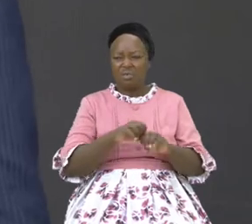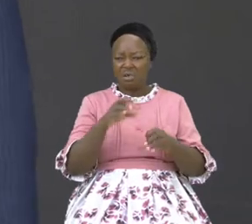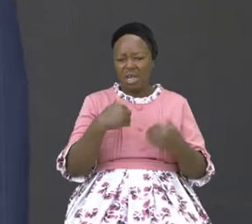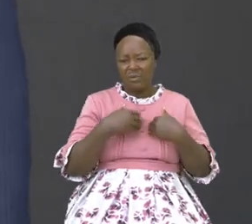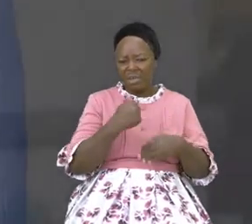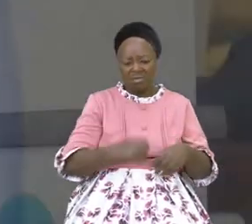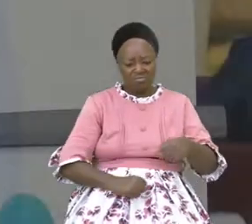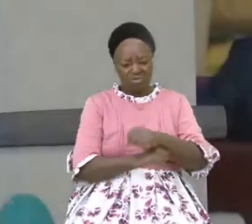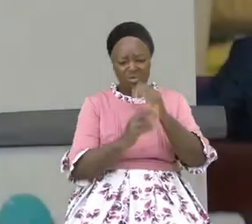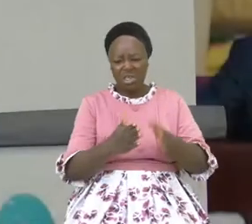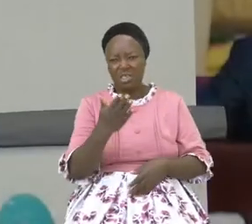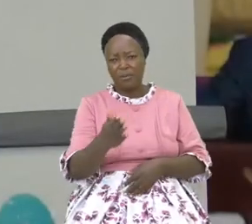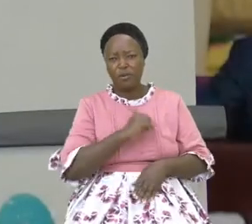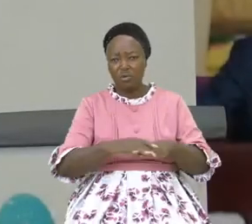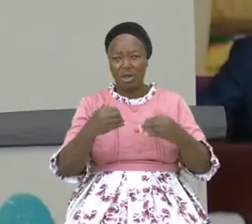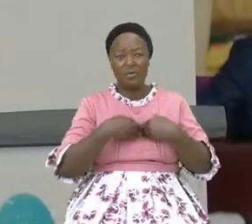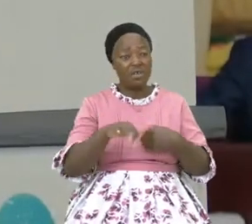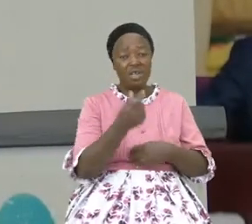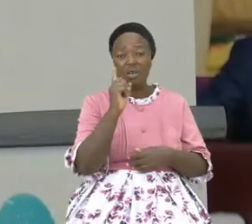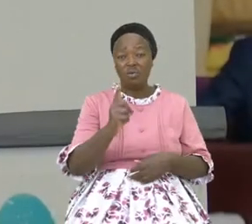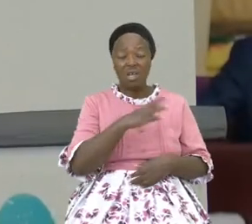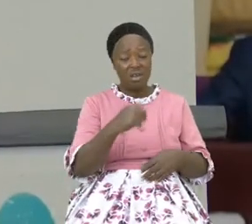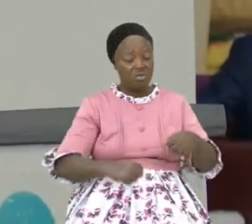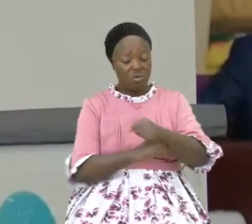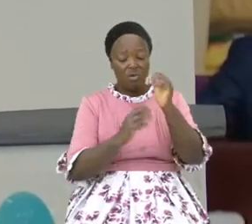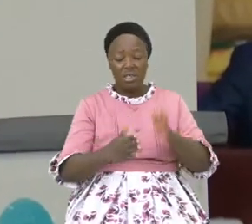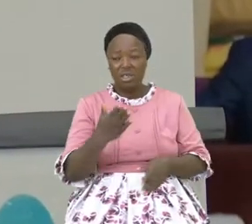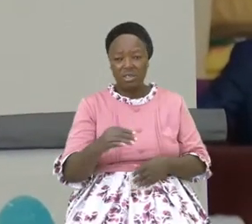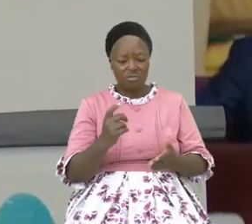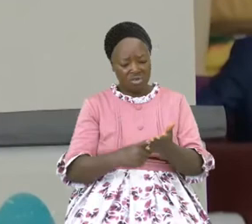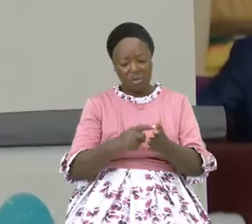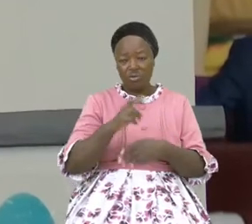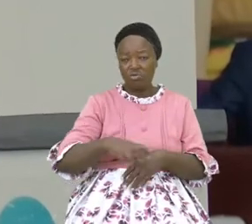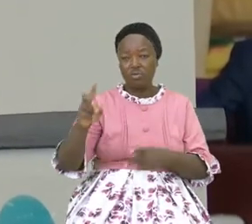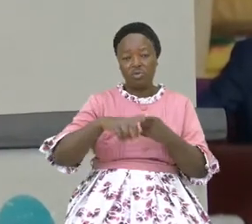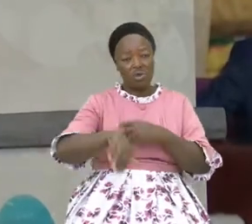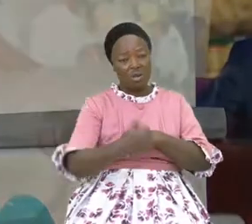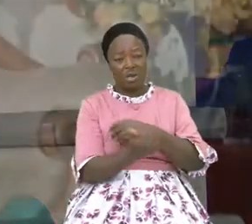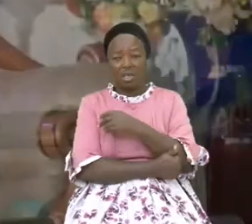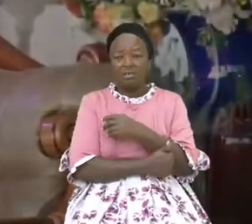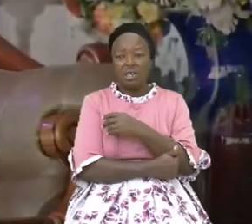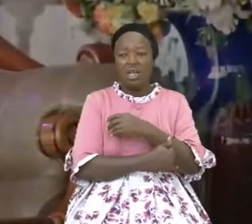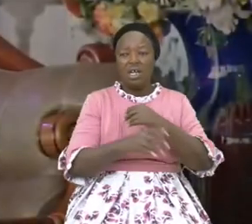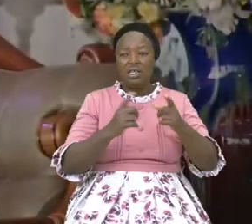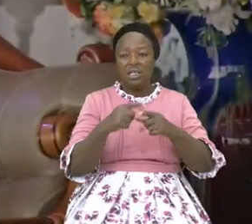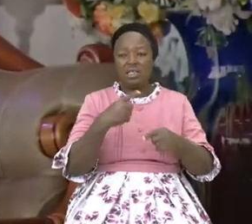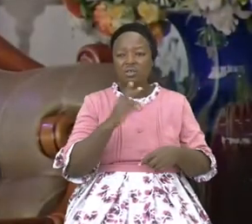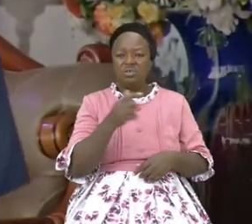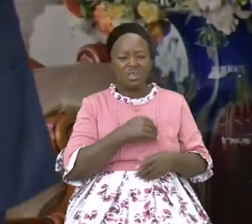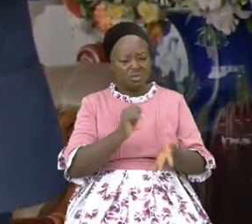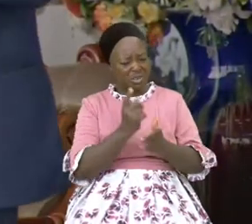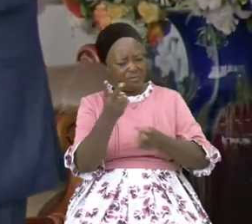defender there, anybody, any supporter there. Sometimes you travel to another country and you say you're a stranger